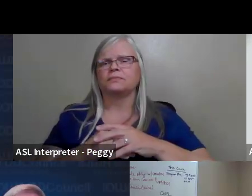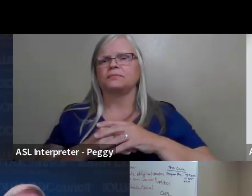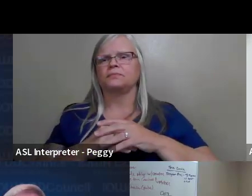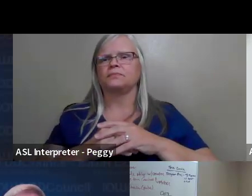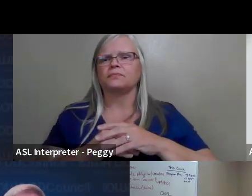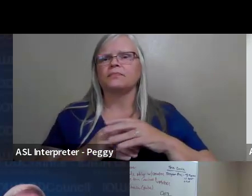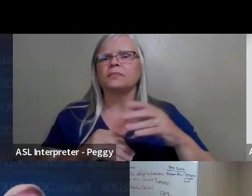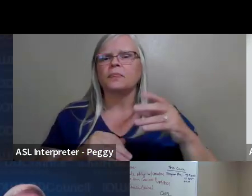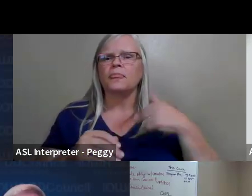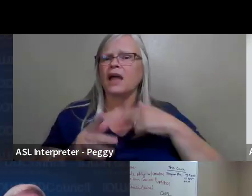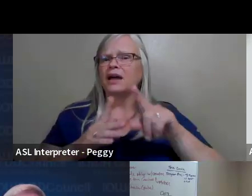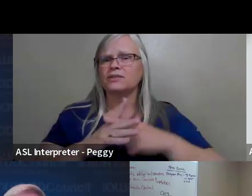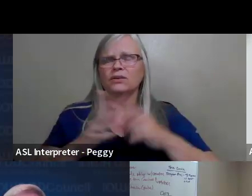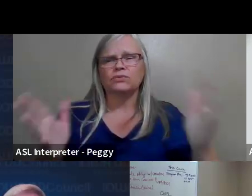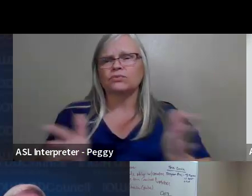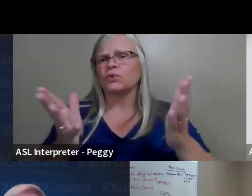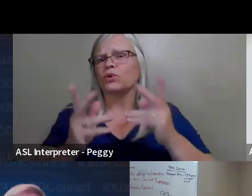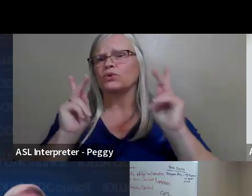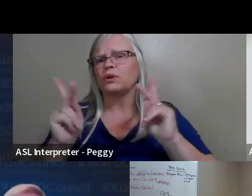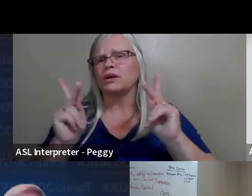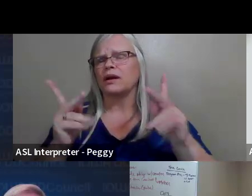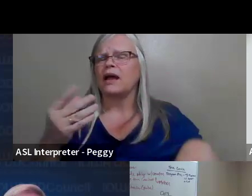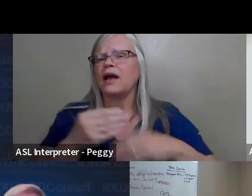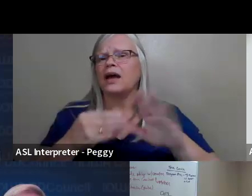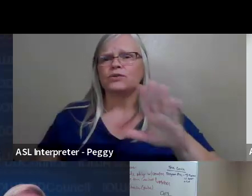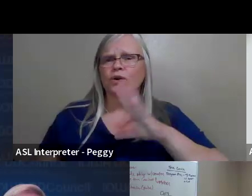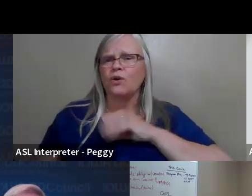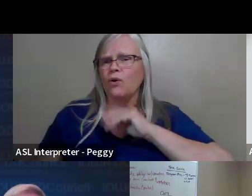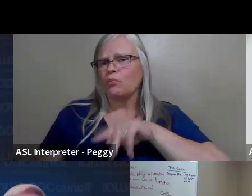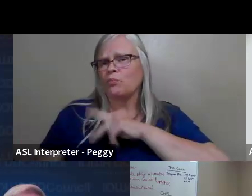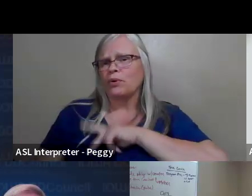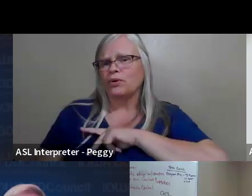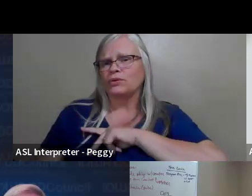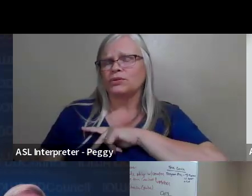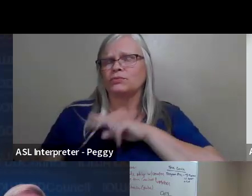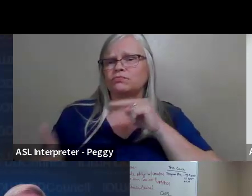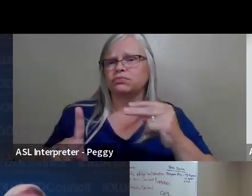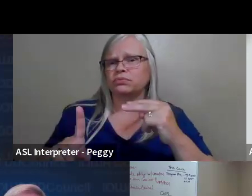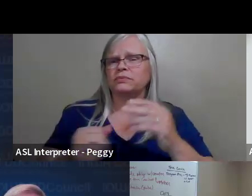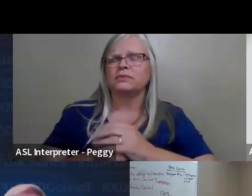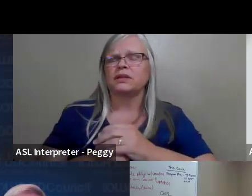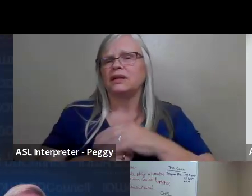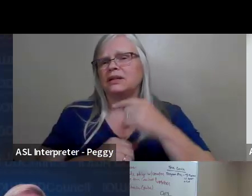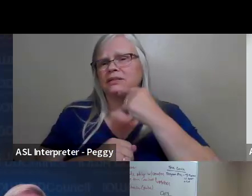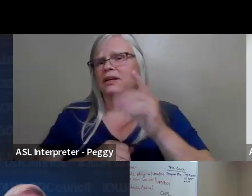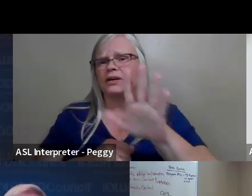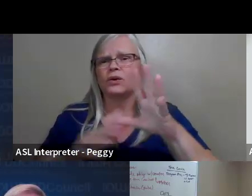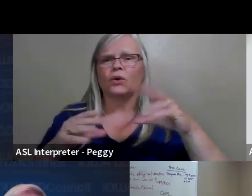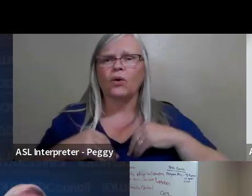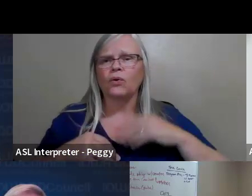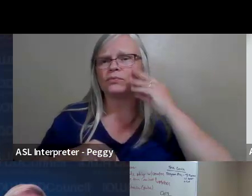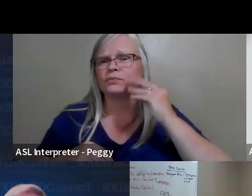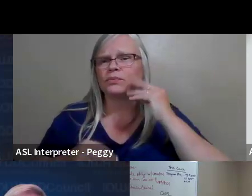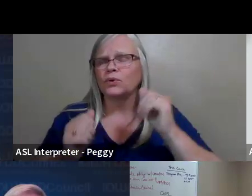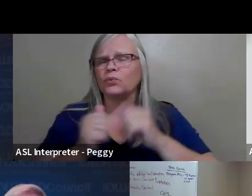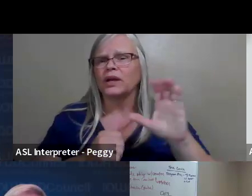it off, but I always encourage people, please add your own personal angle to it. Tell your own